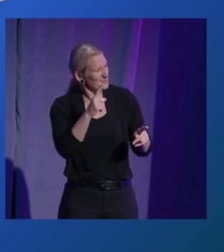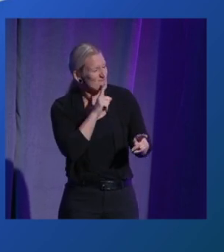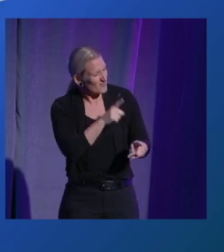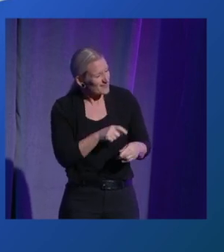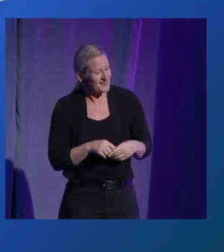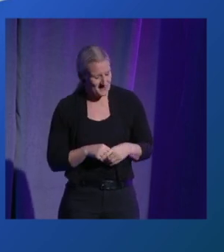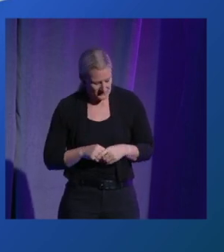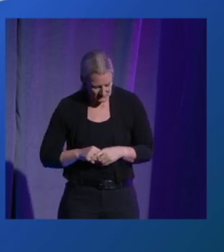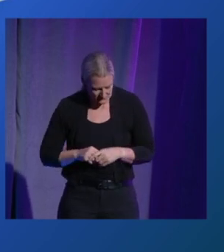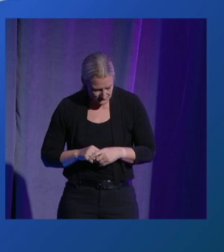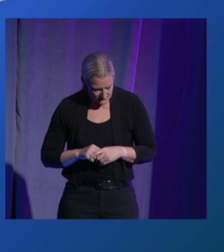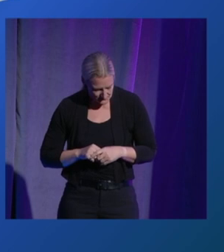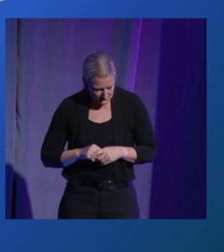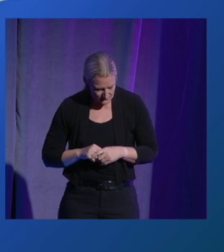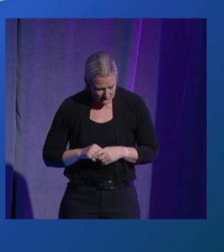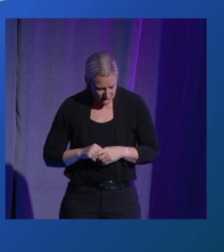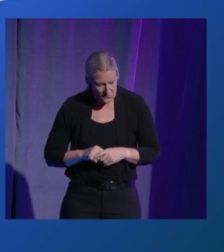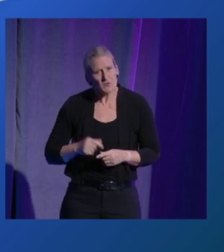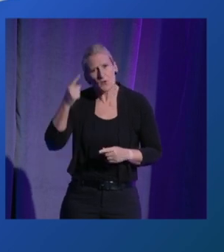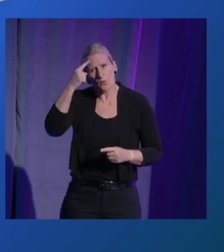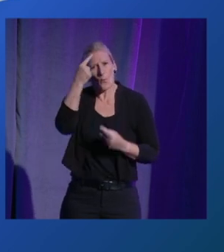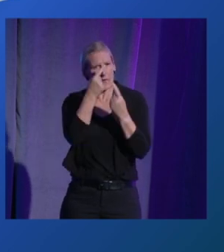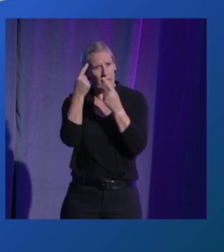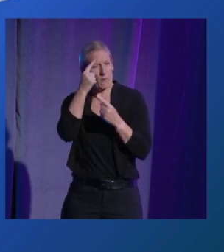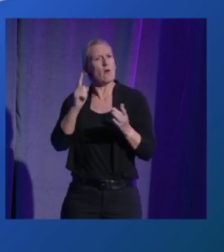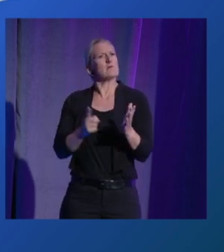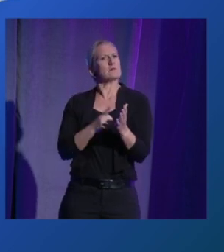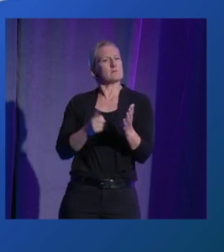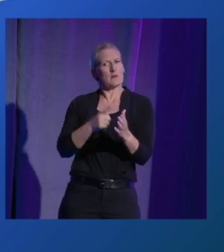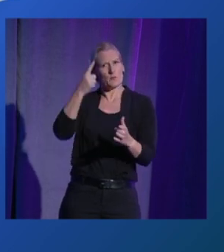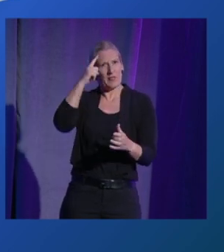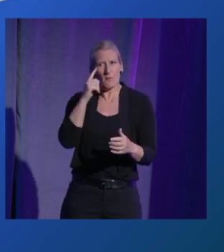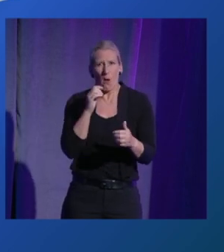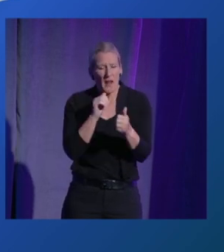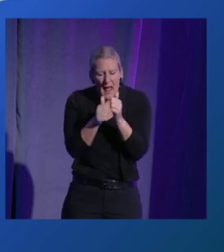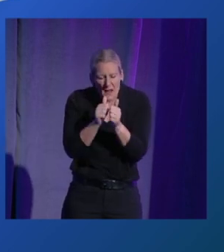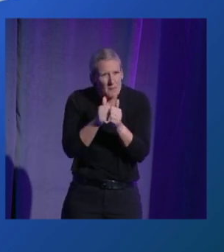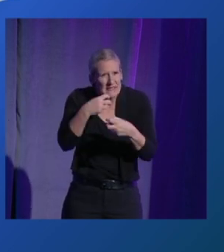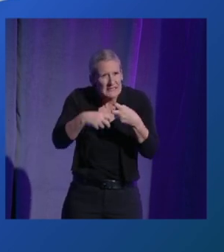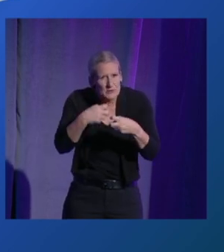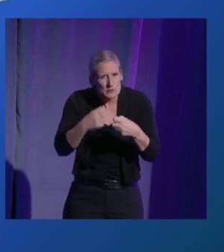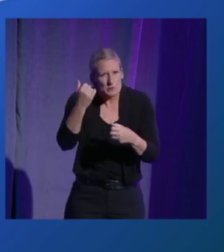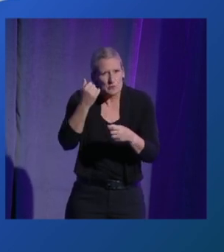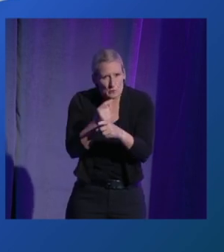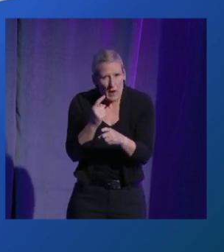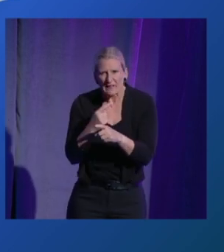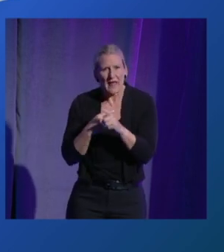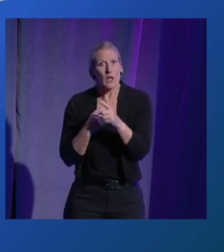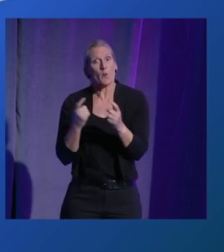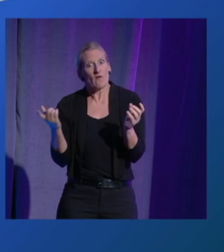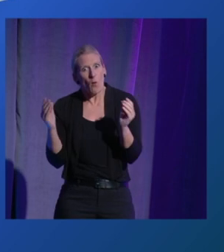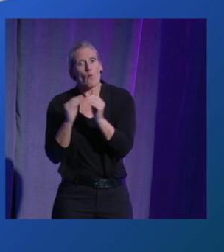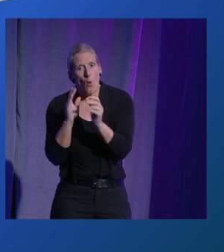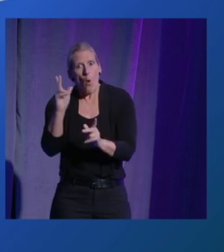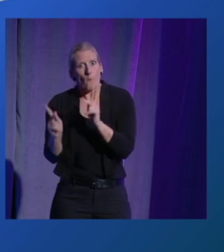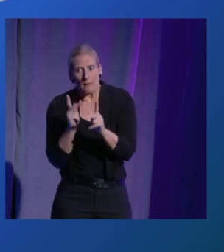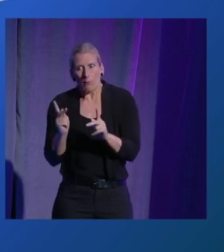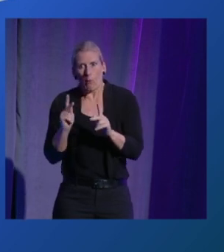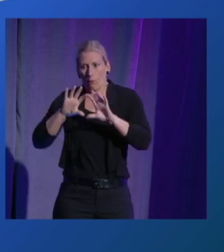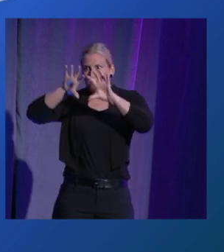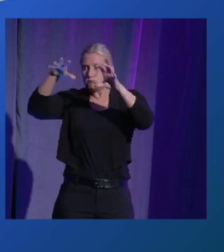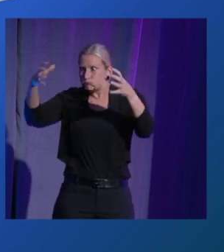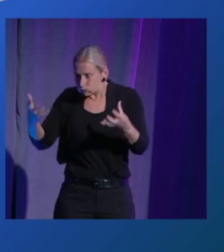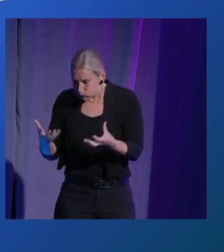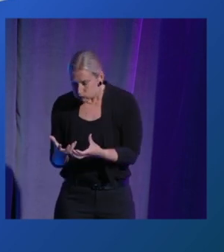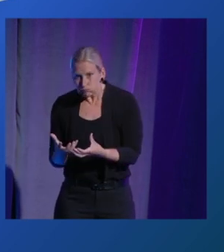marrying these um these what sometimes seem like competing issues with feeding more people and and uh respecting